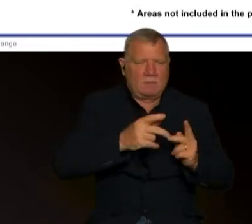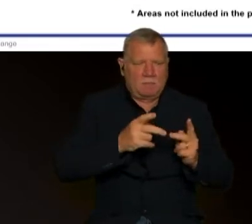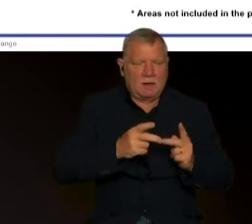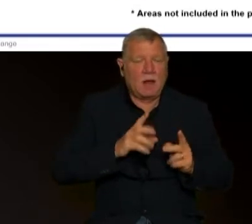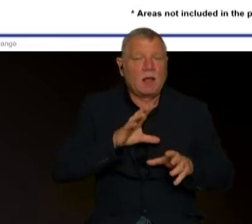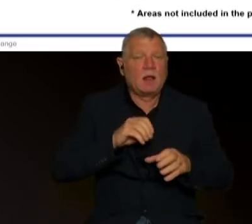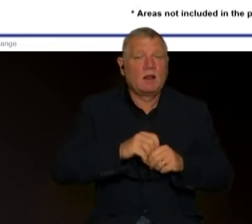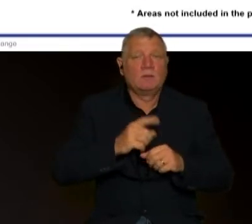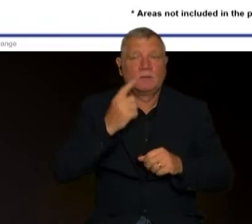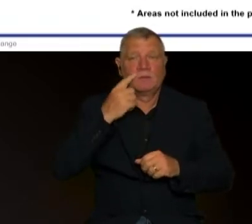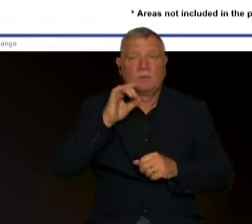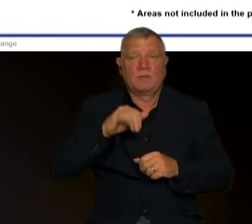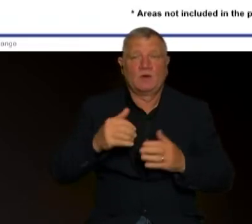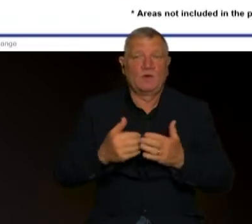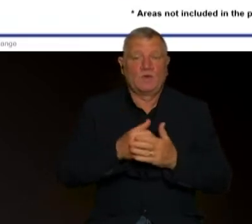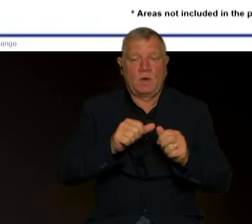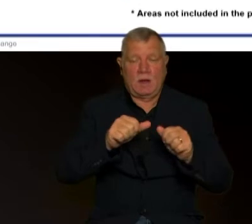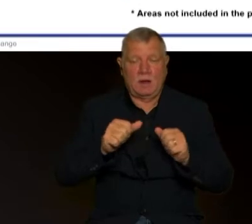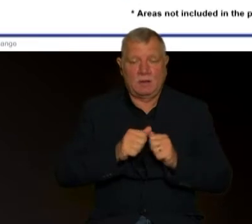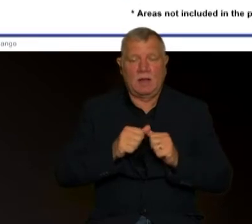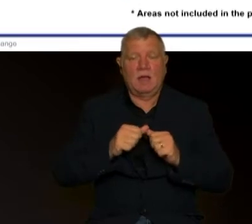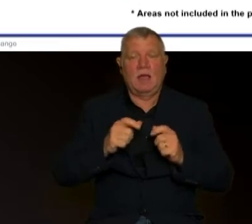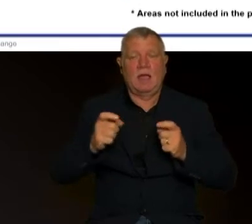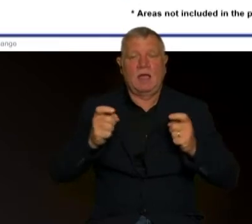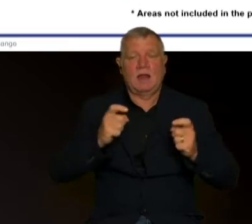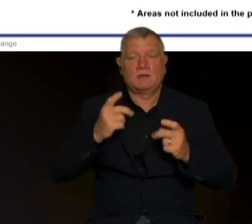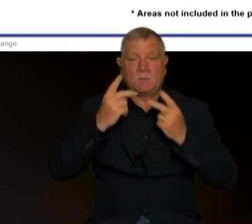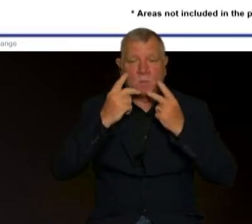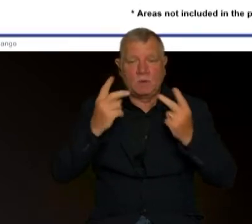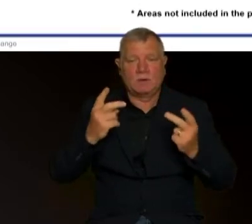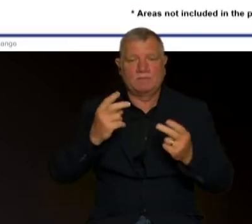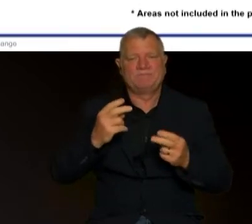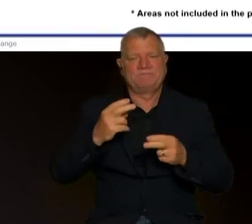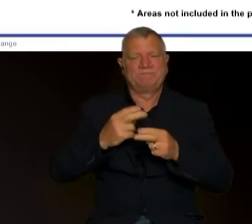all these positions, including the positions for the